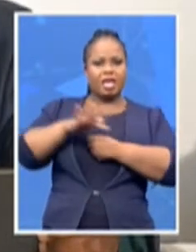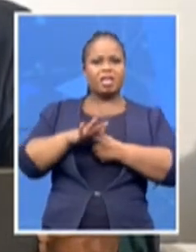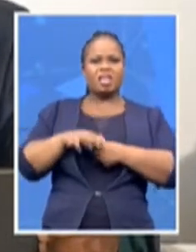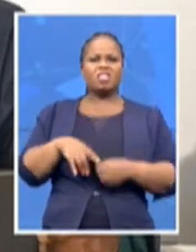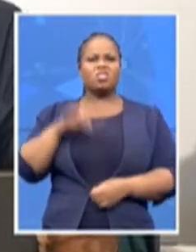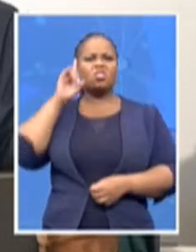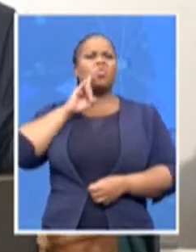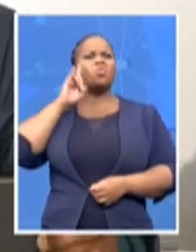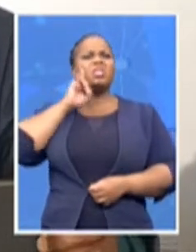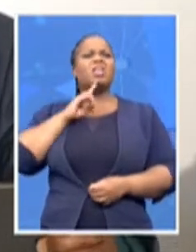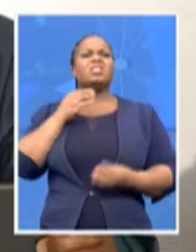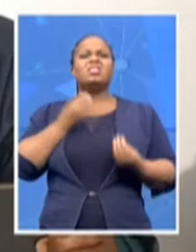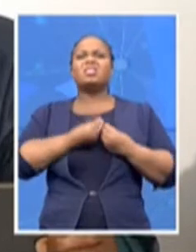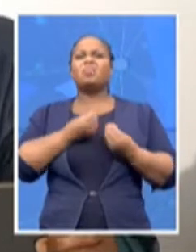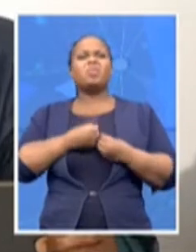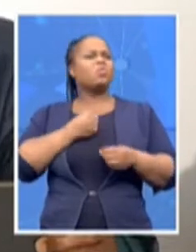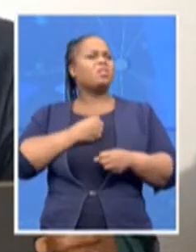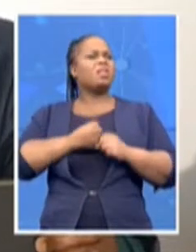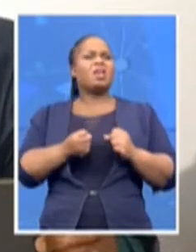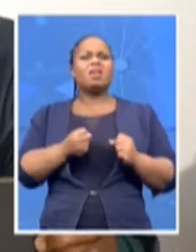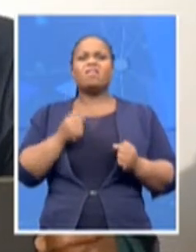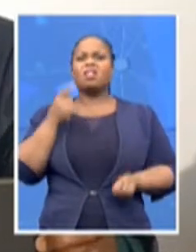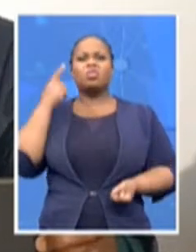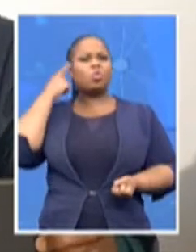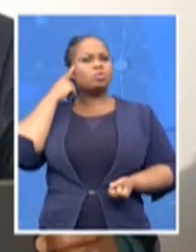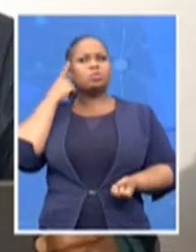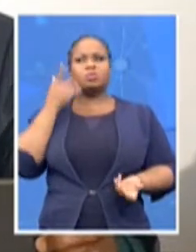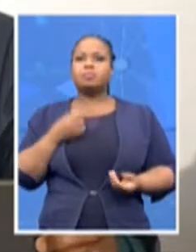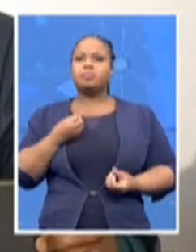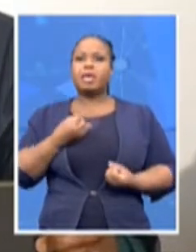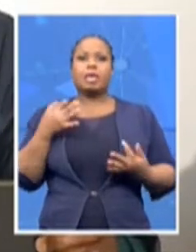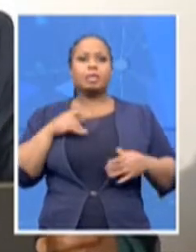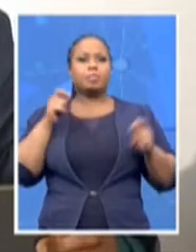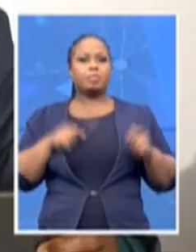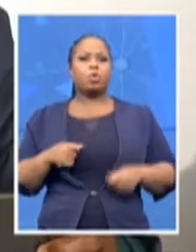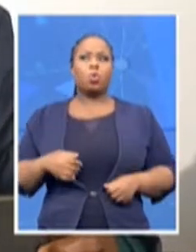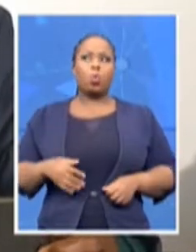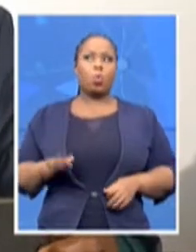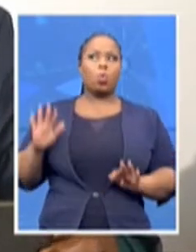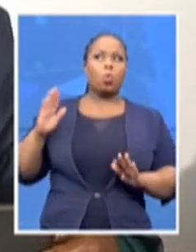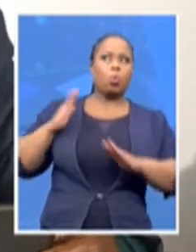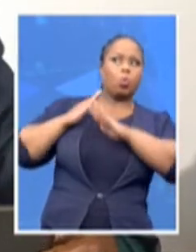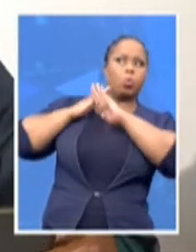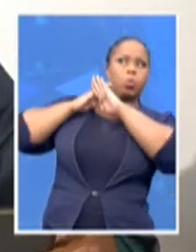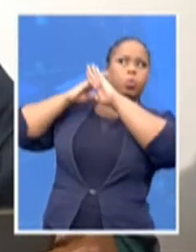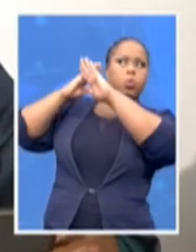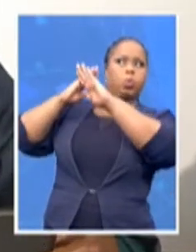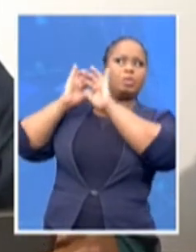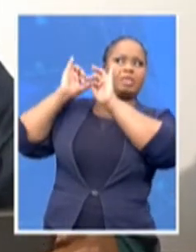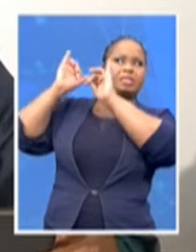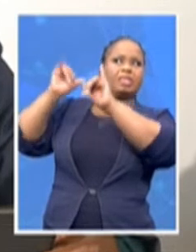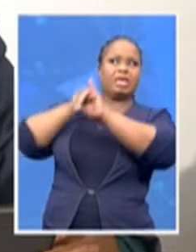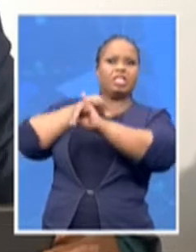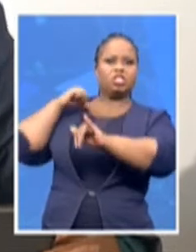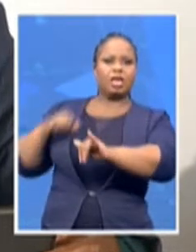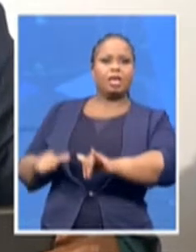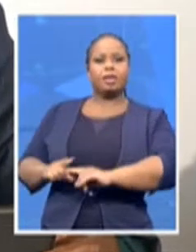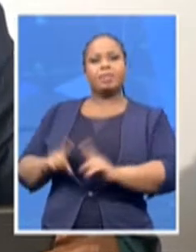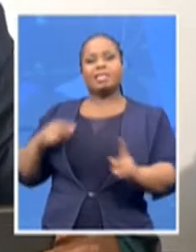that people were still worried about, hey, it mustn't come here. And then here we are. So indeed, it's been a long battle,